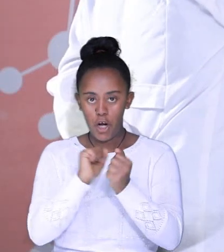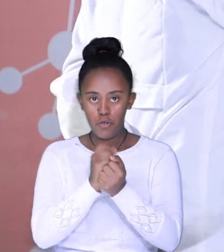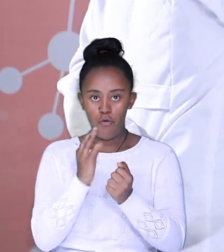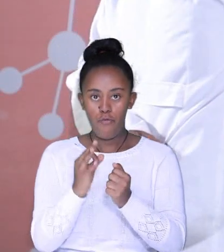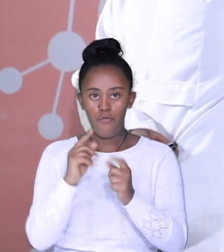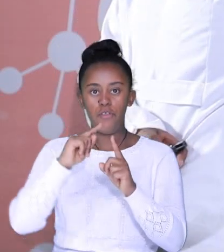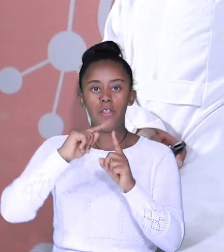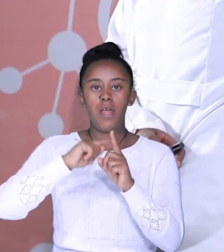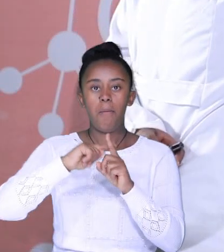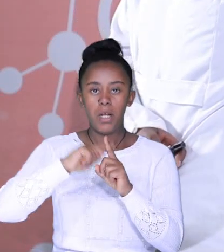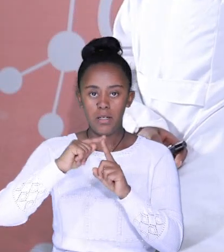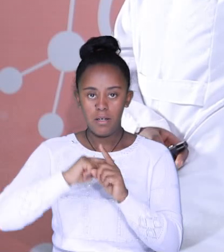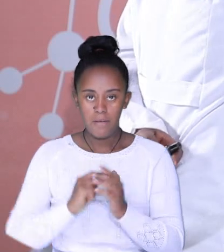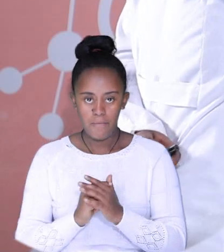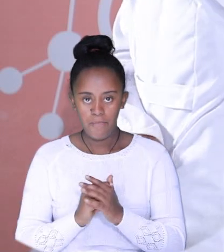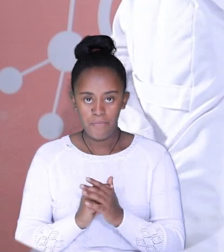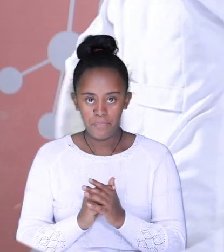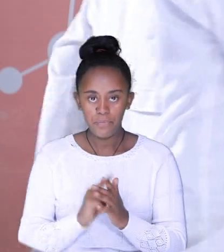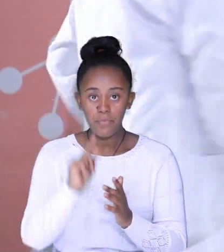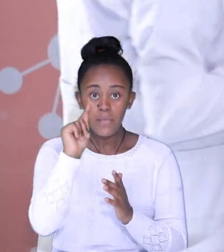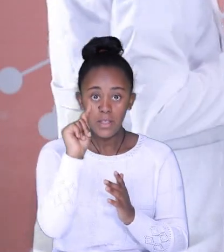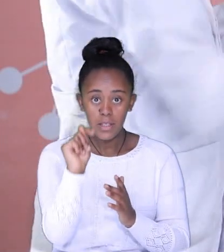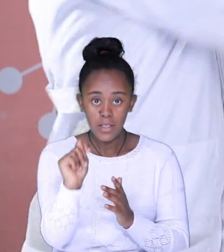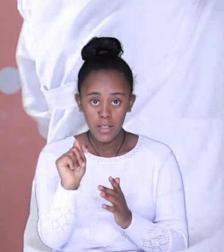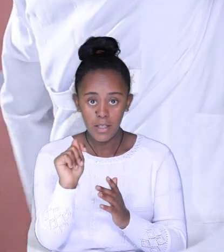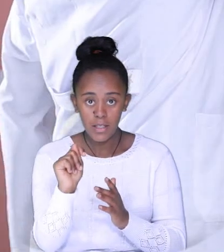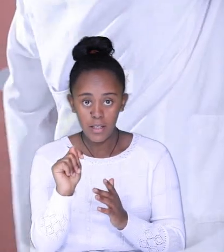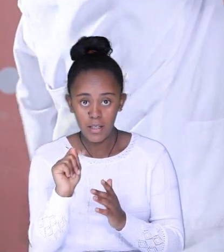T means T